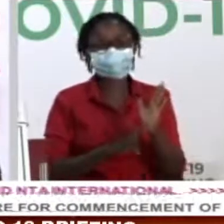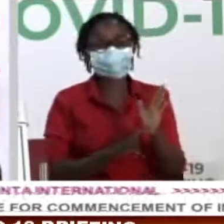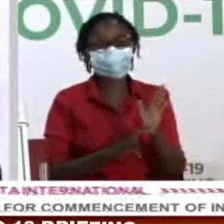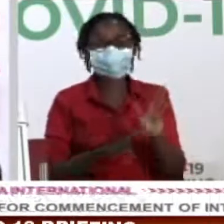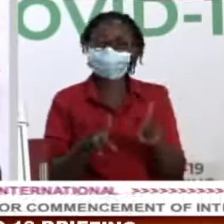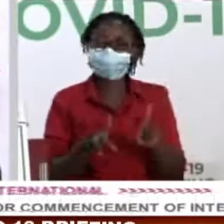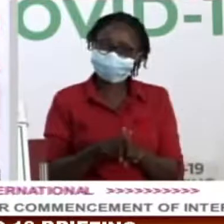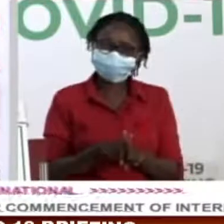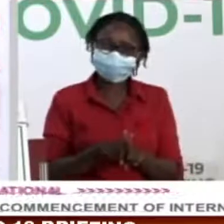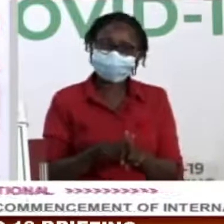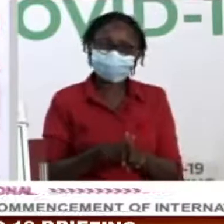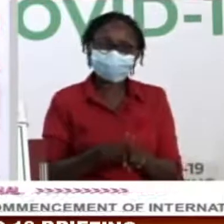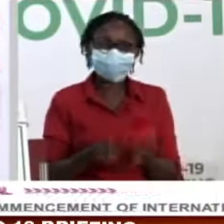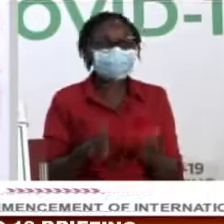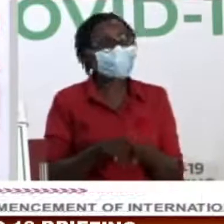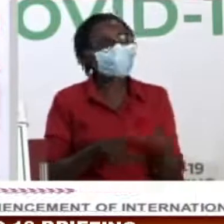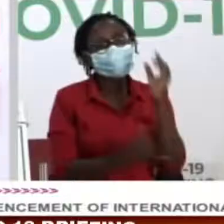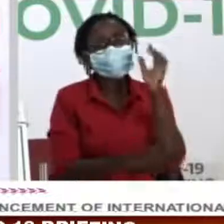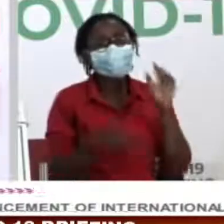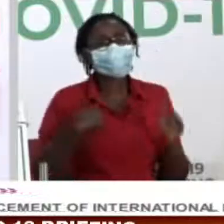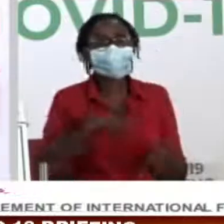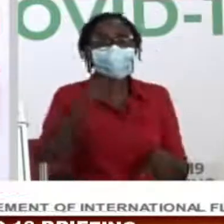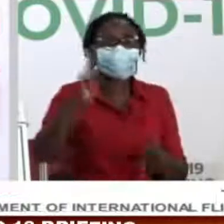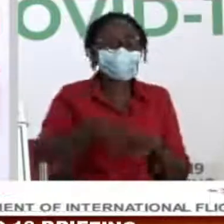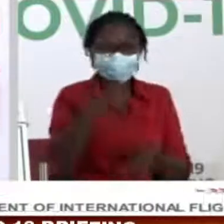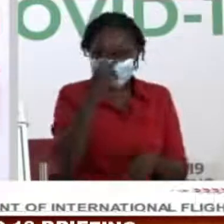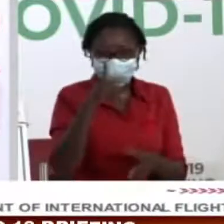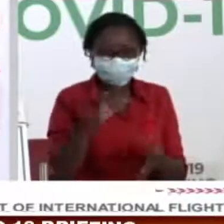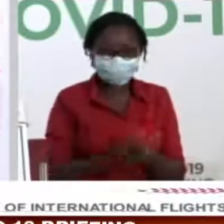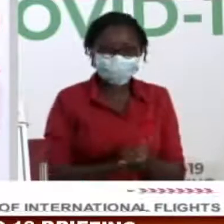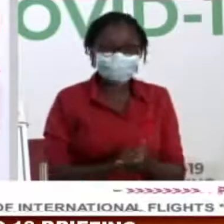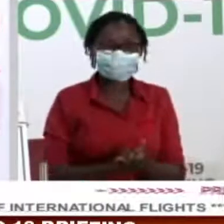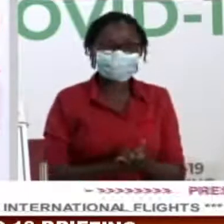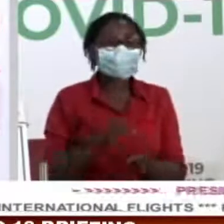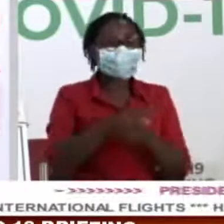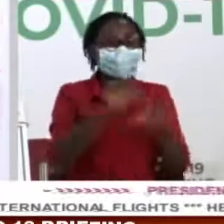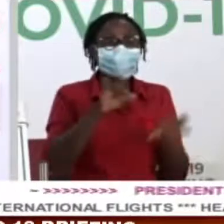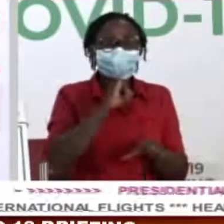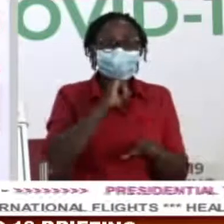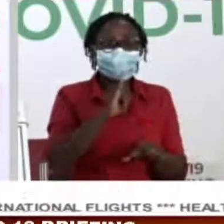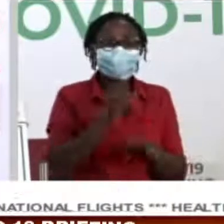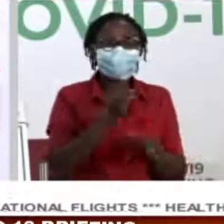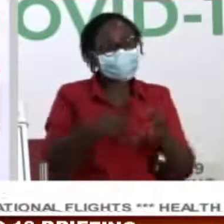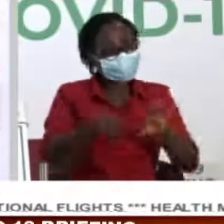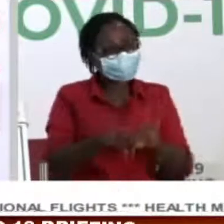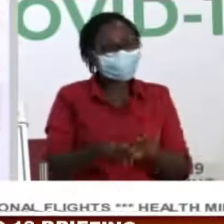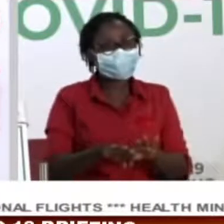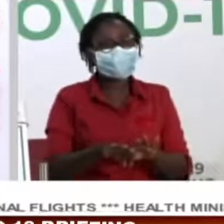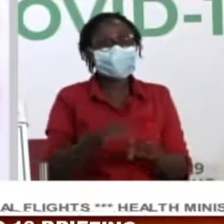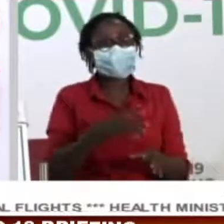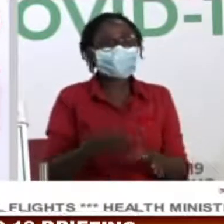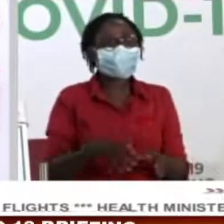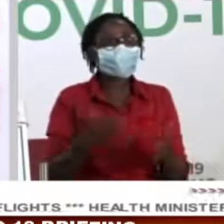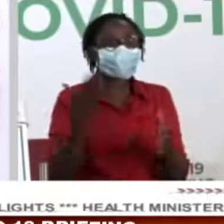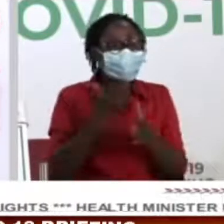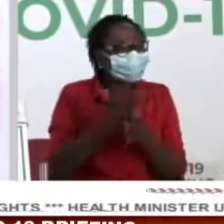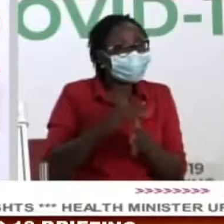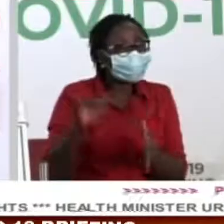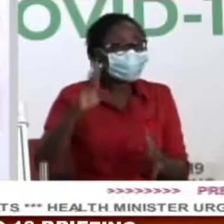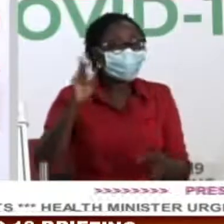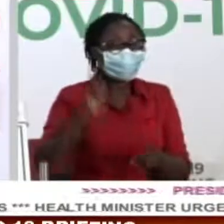So as a country, we need to understand that COVID-19 is still a significant threat to us, as well as the rest of the